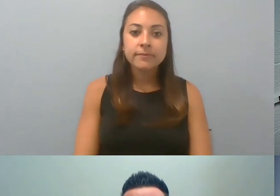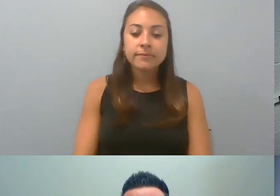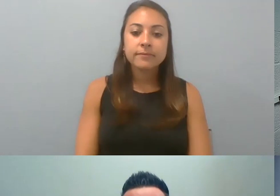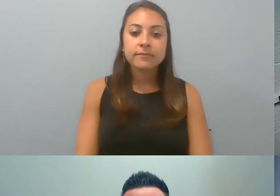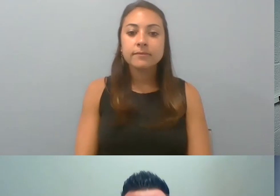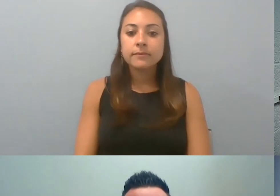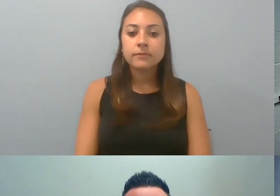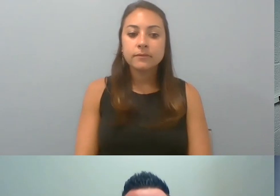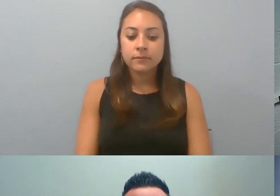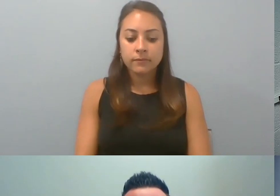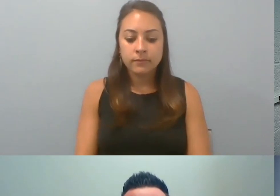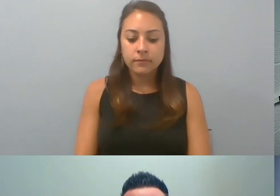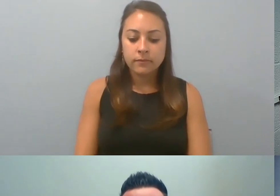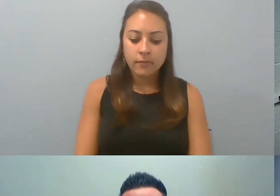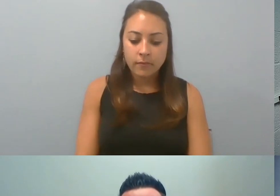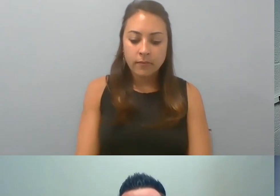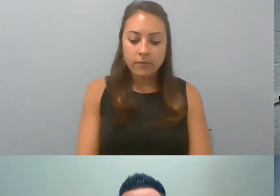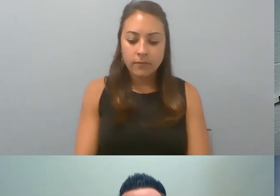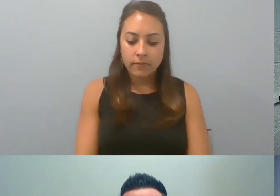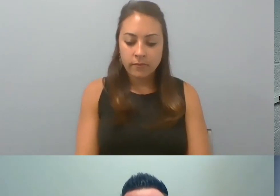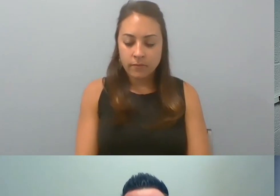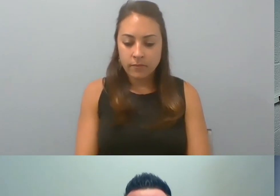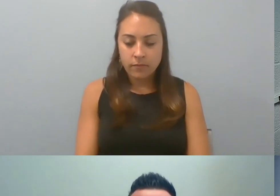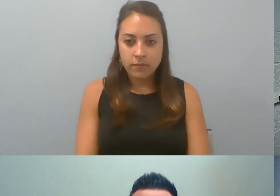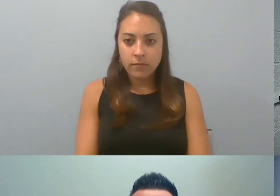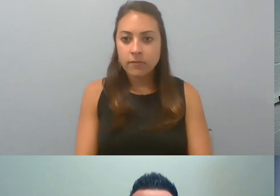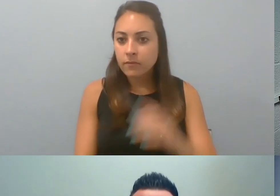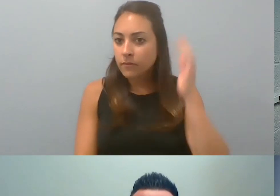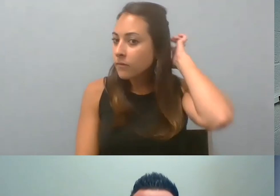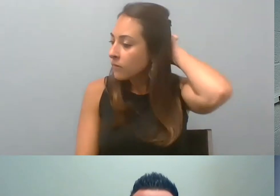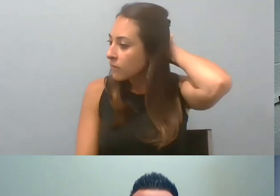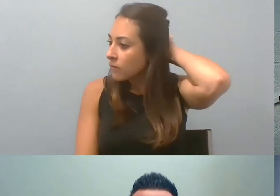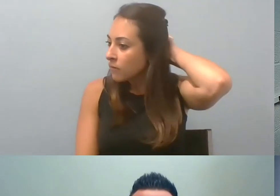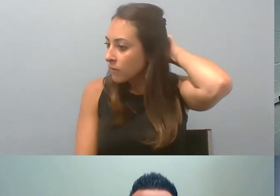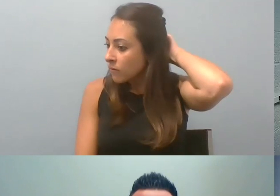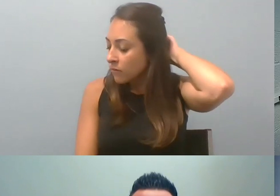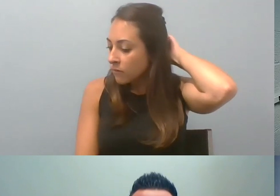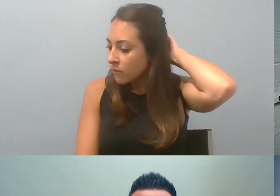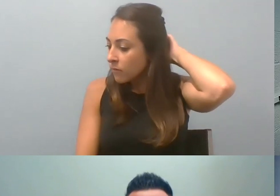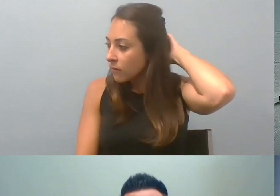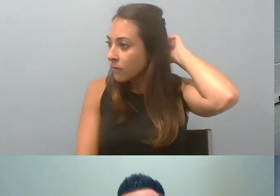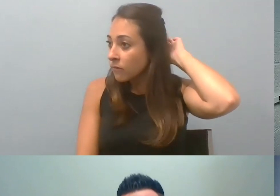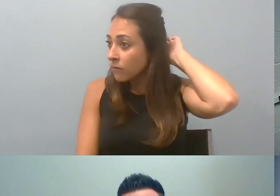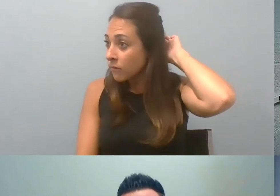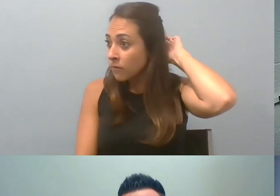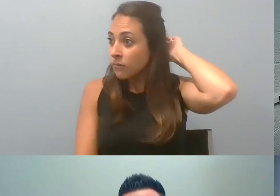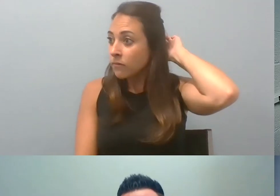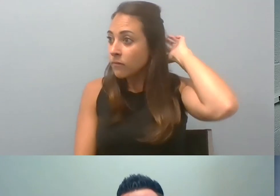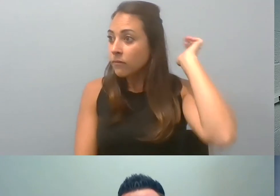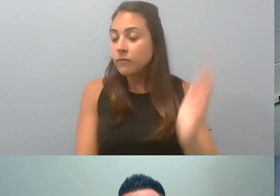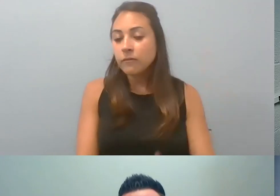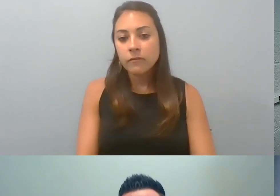Thank you. There were a few questions about students arriving before the semester begins, especially